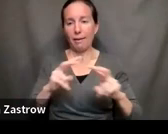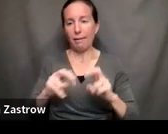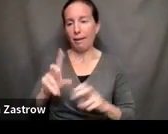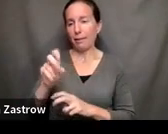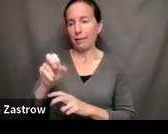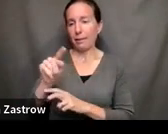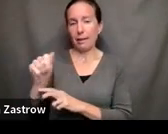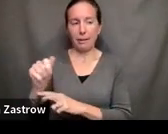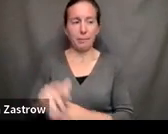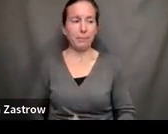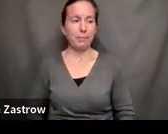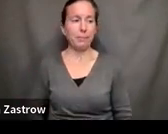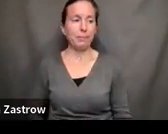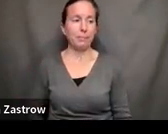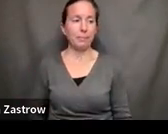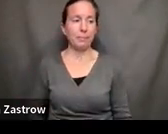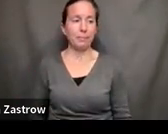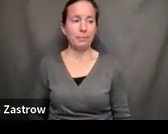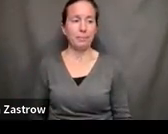data.